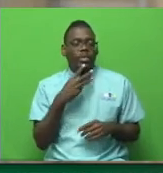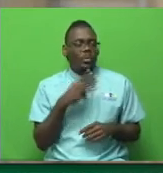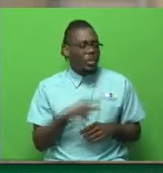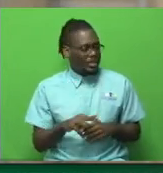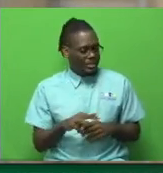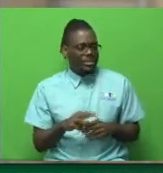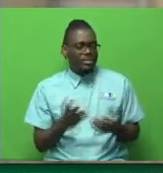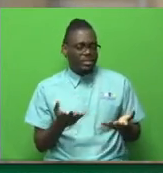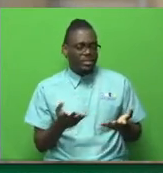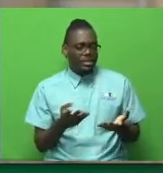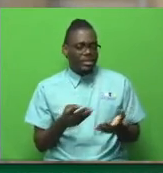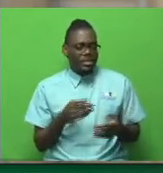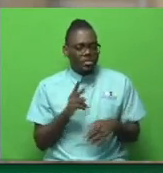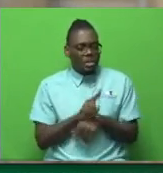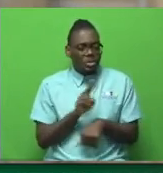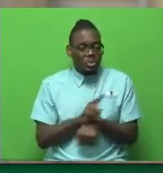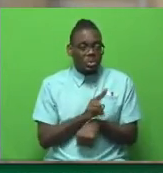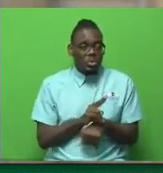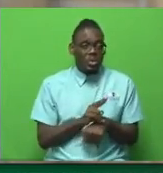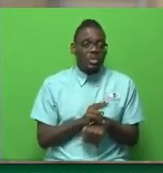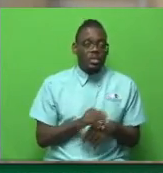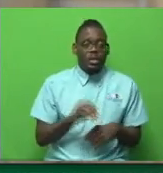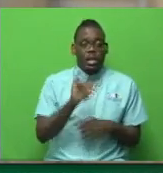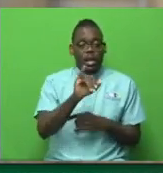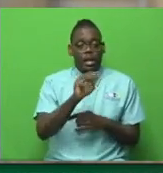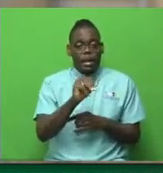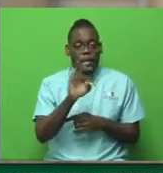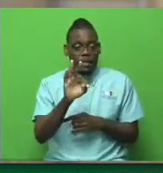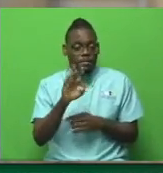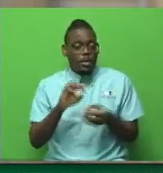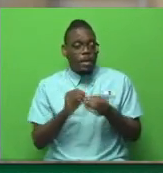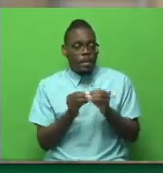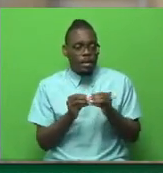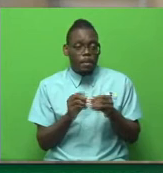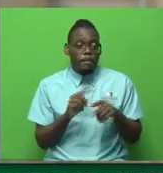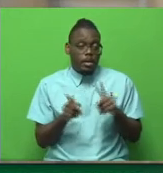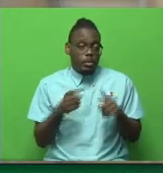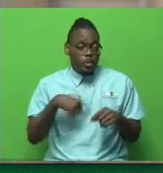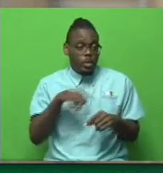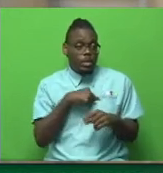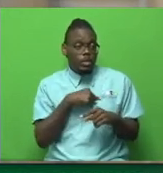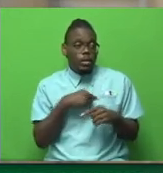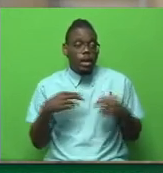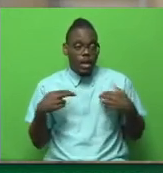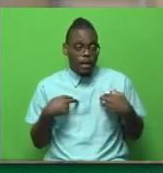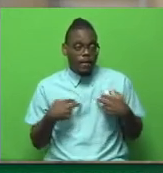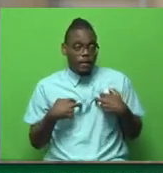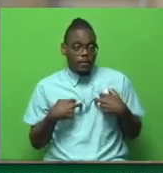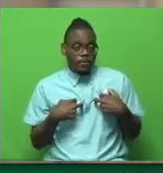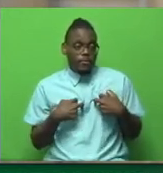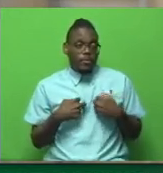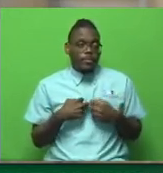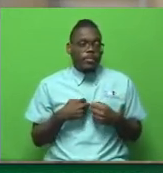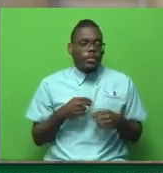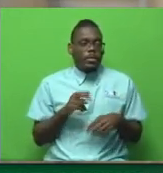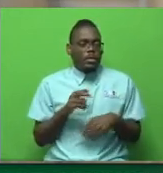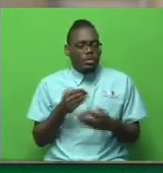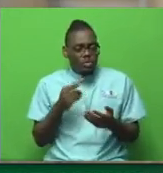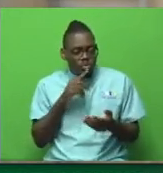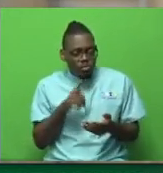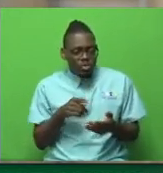using IMF figures only one problem we have regular meetings with the IMF and the IMF has stated unequivocally